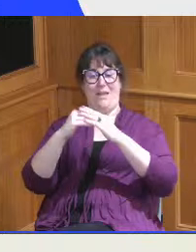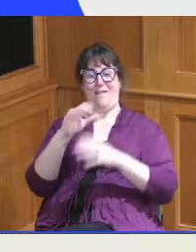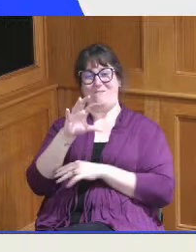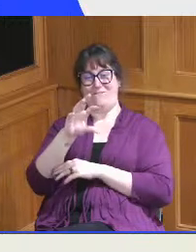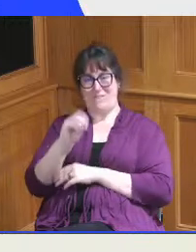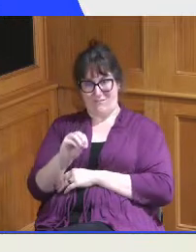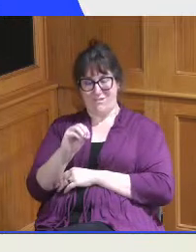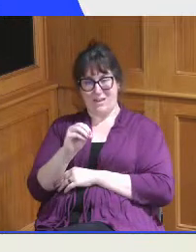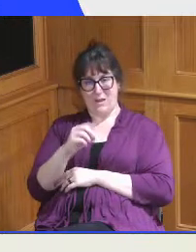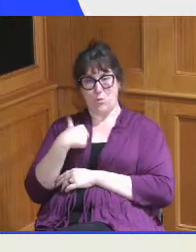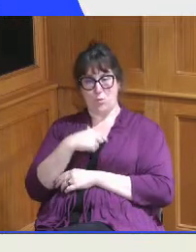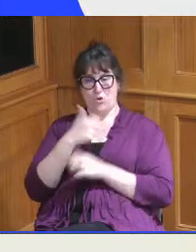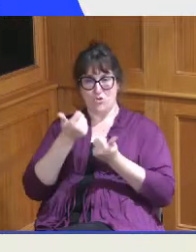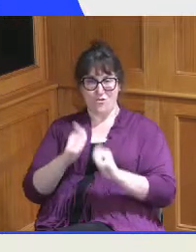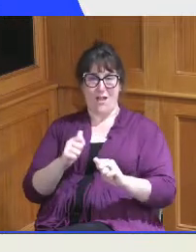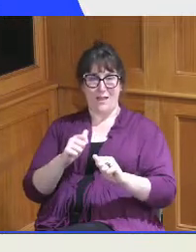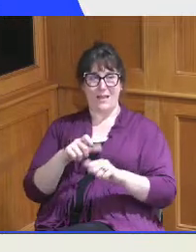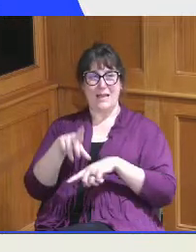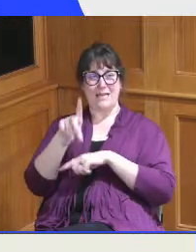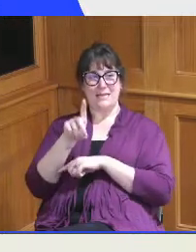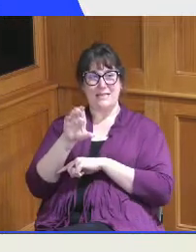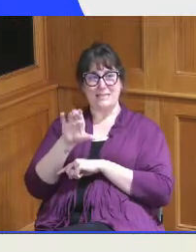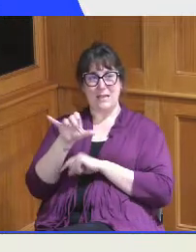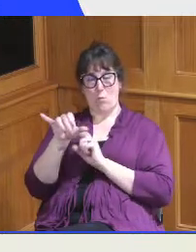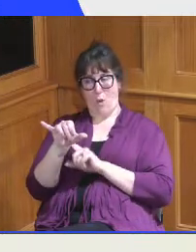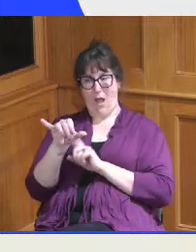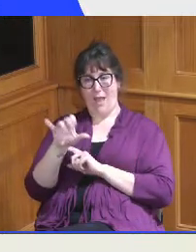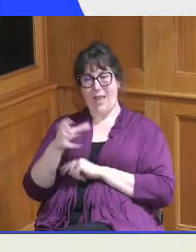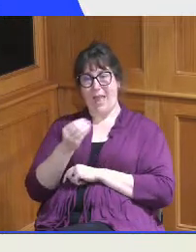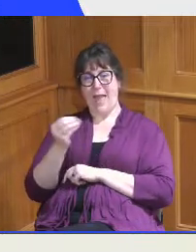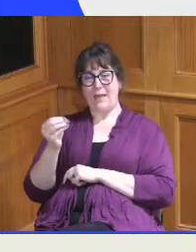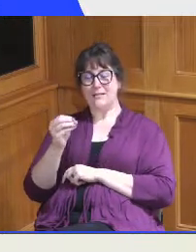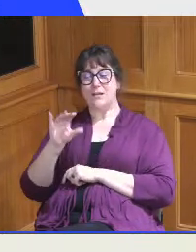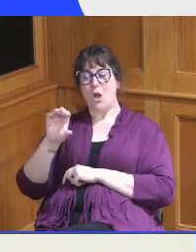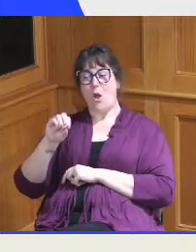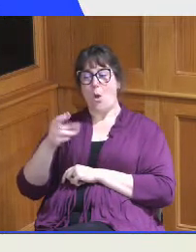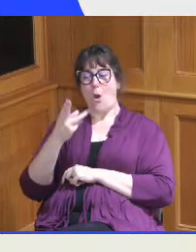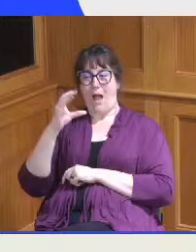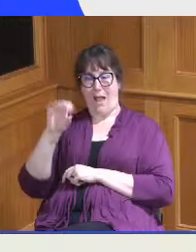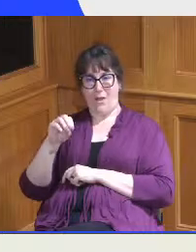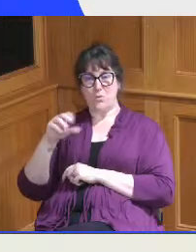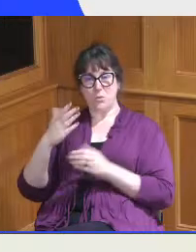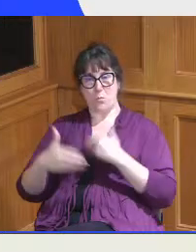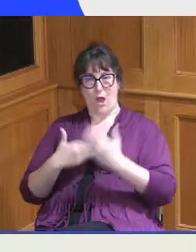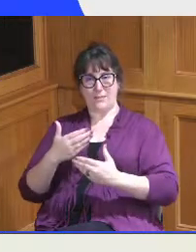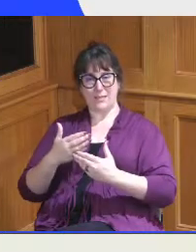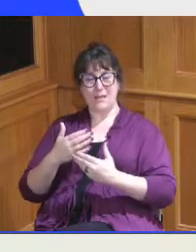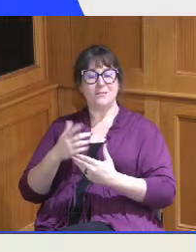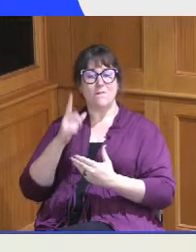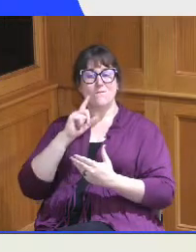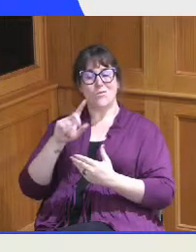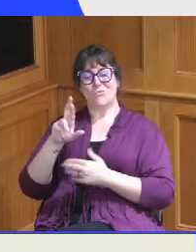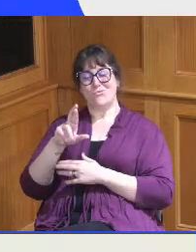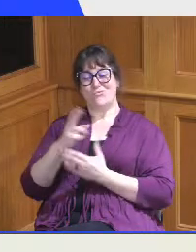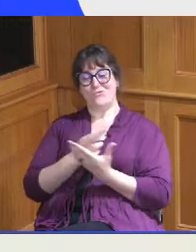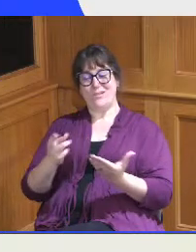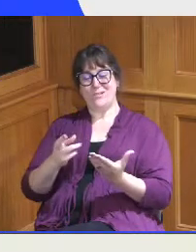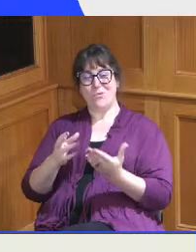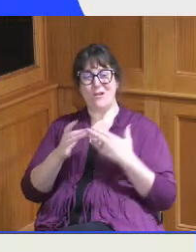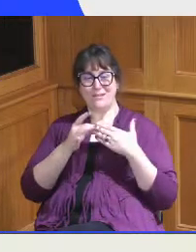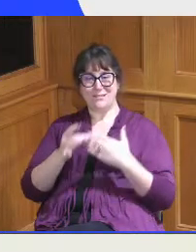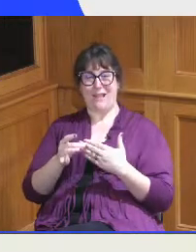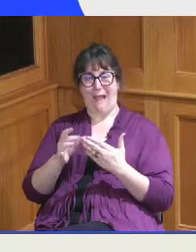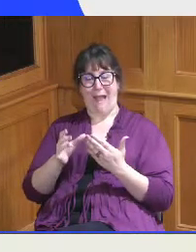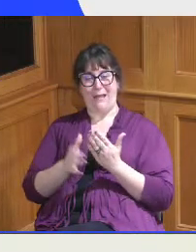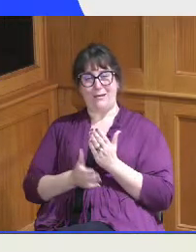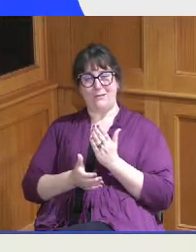We've also worked with DCY and Ohio's CASAS to create a resource guide for